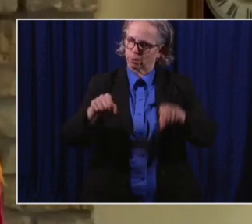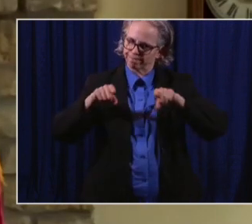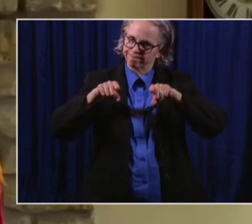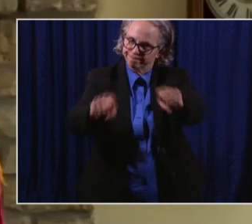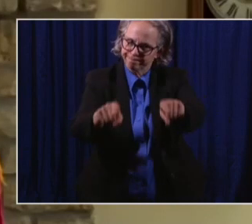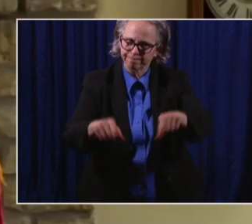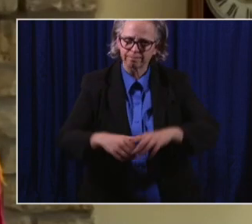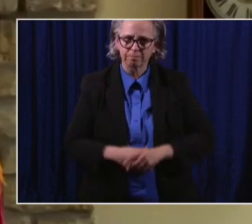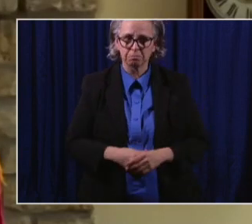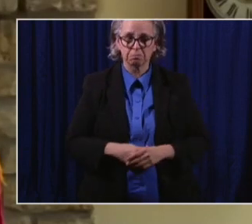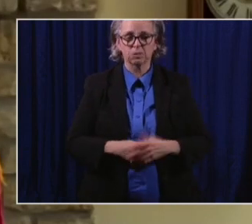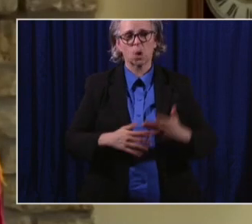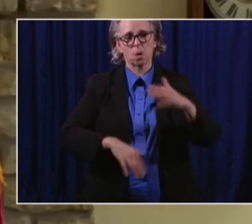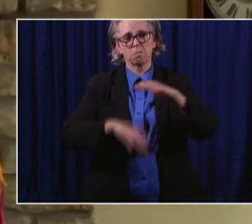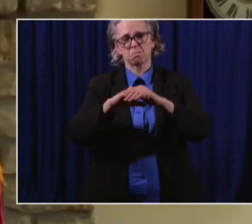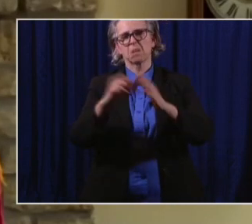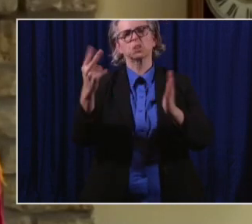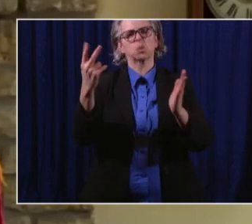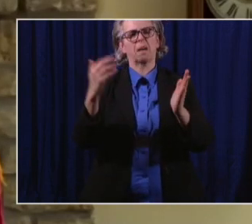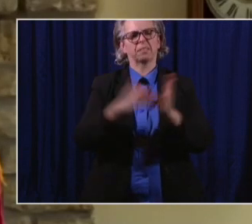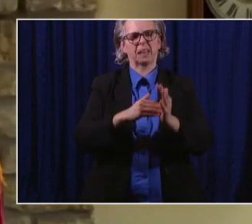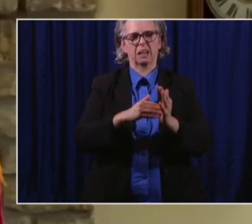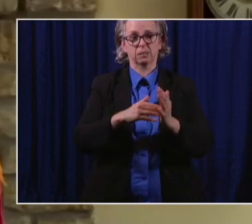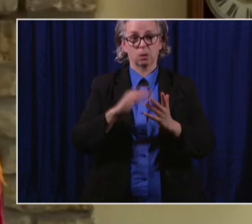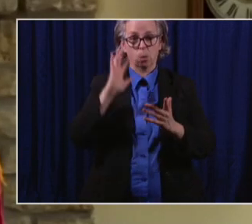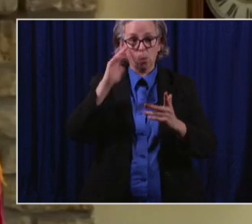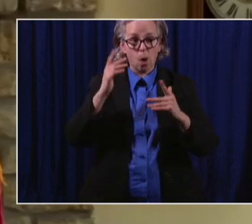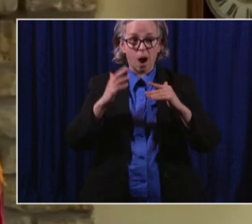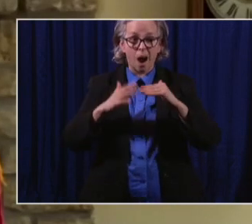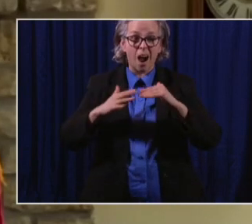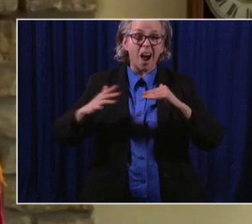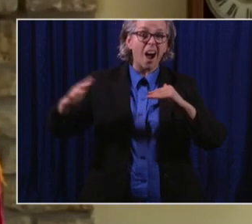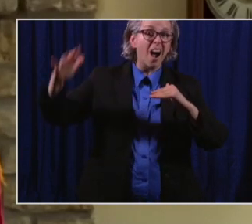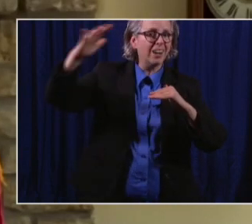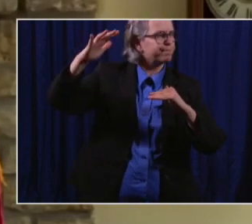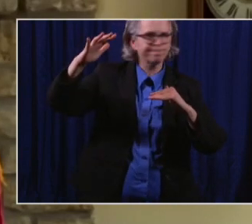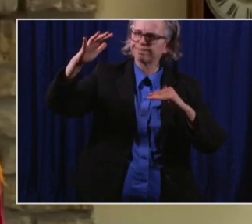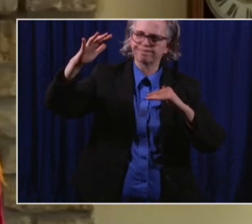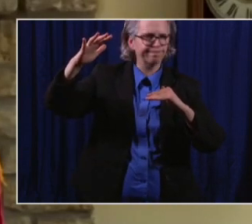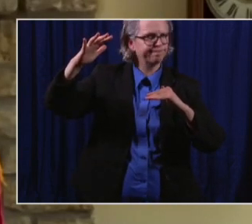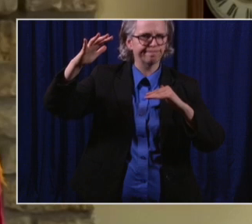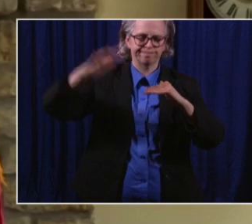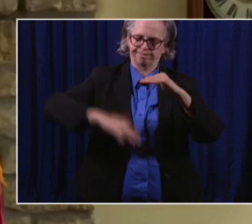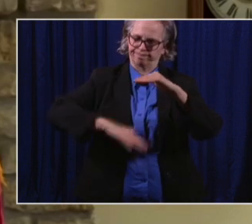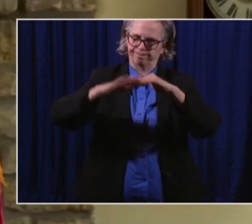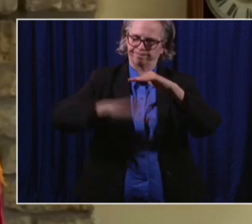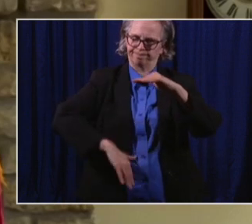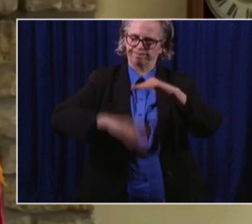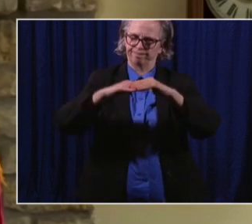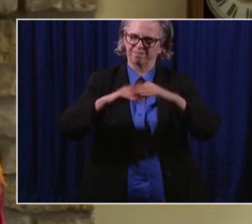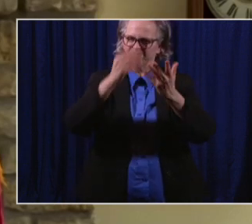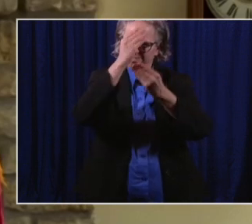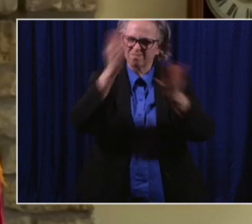stop. And I made it very clear to the ownership of the Browns and the Bengals that, this